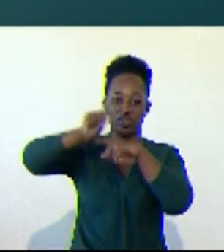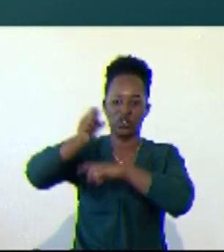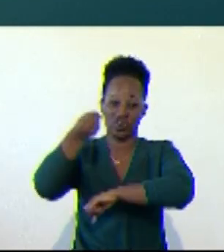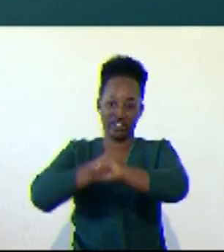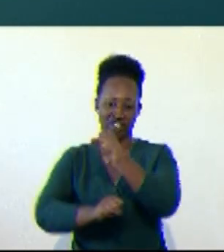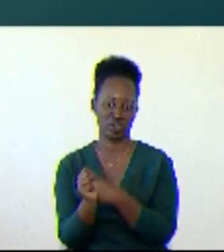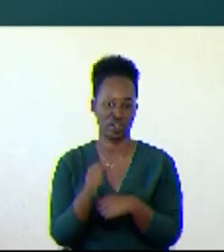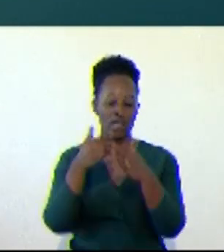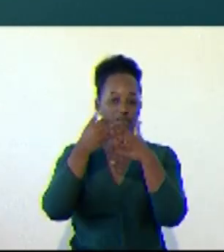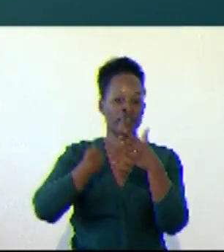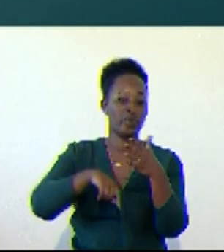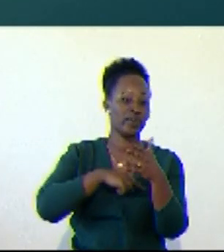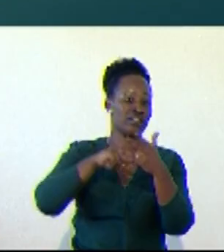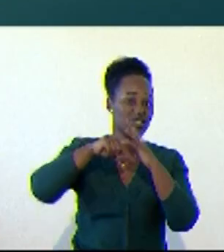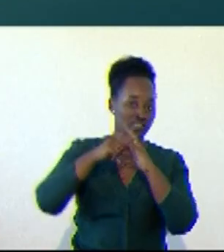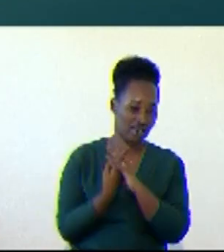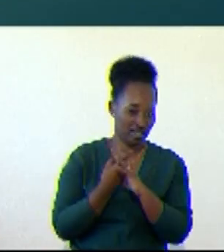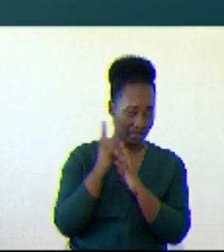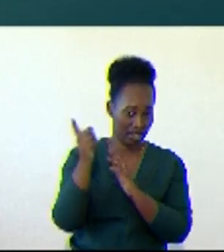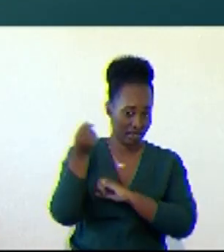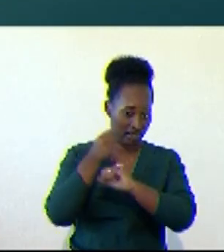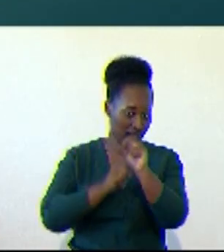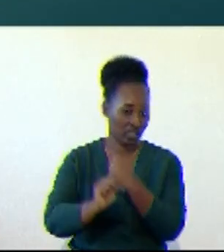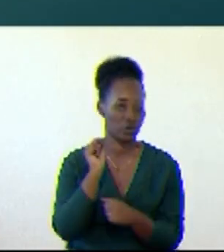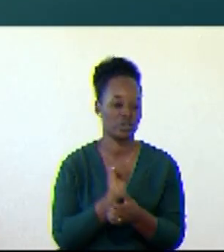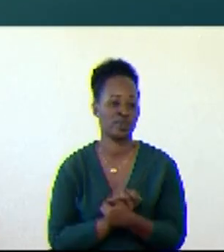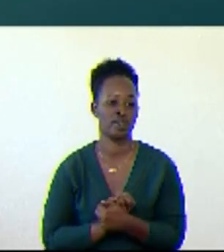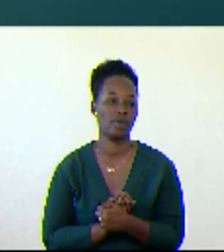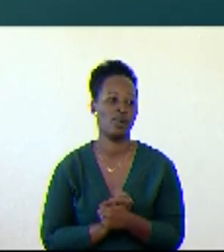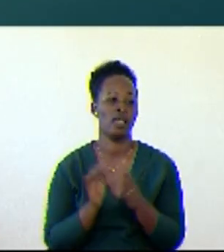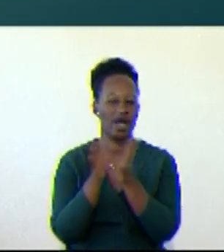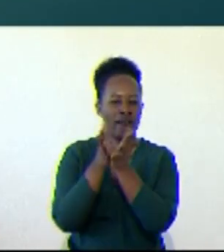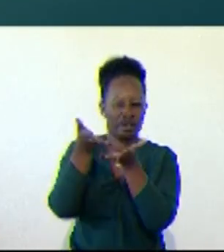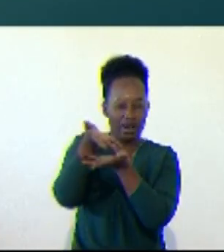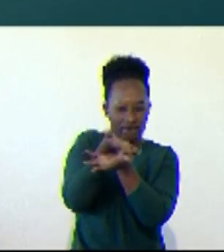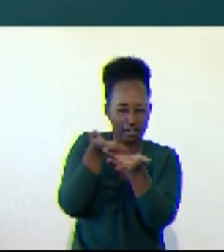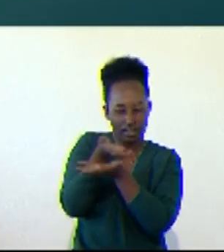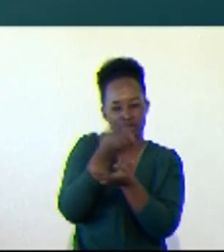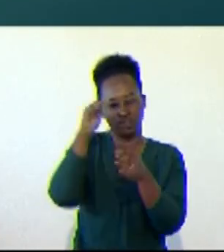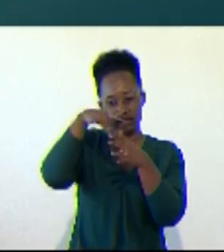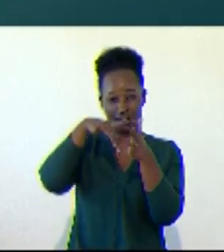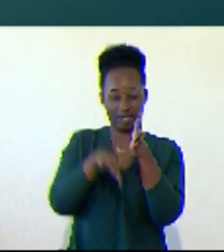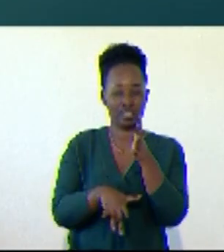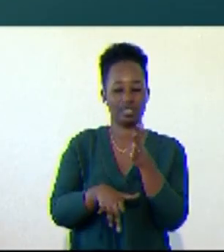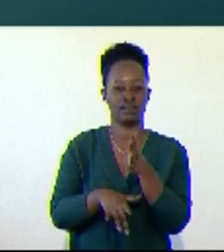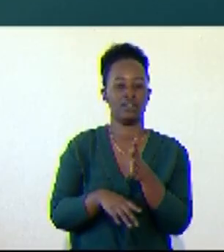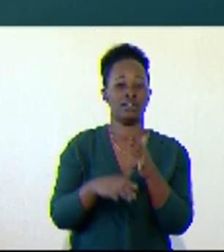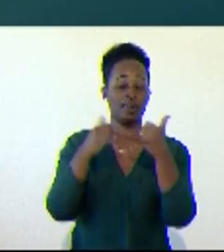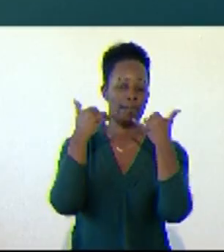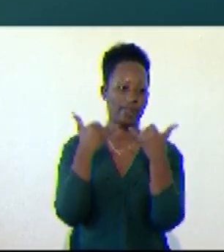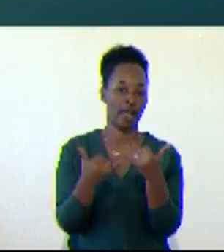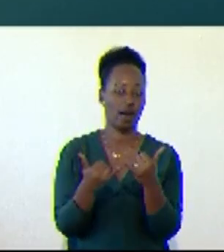And before we start the nucleophilic addition reactions and analyze it in details, let